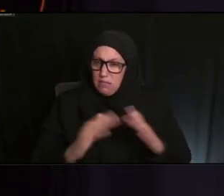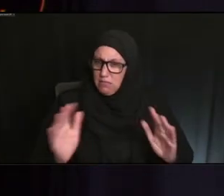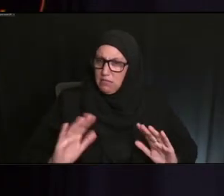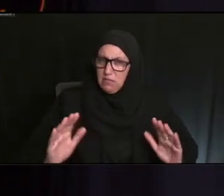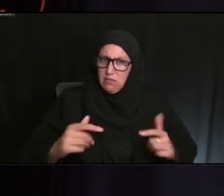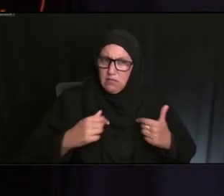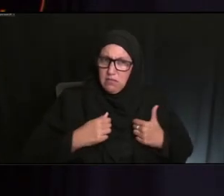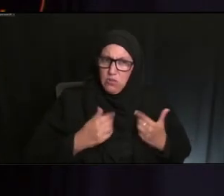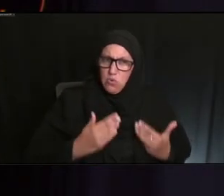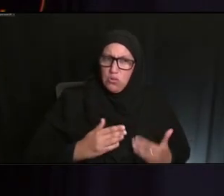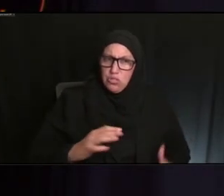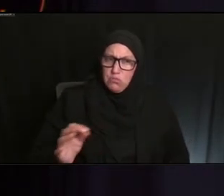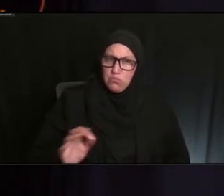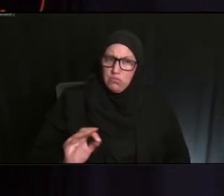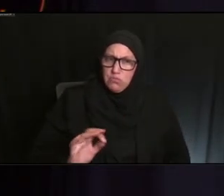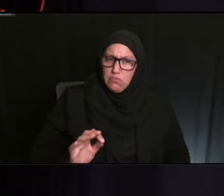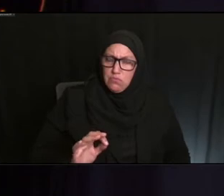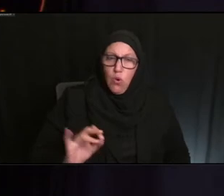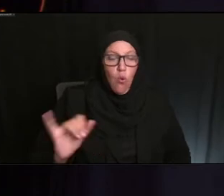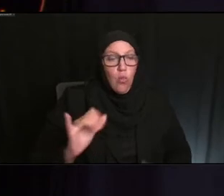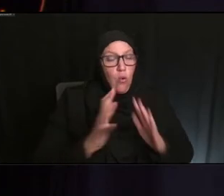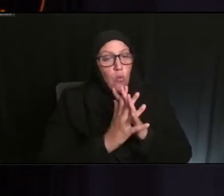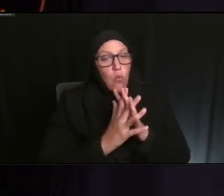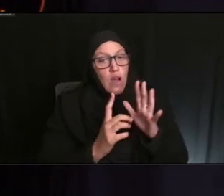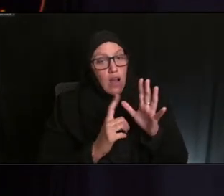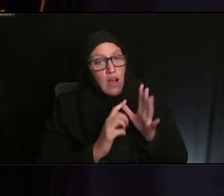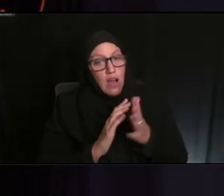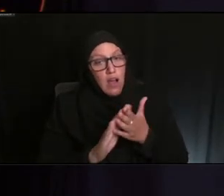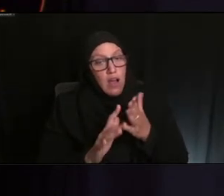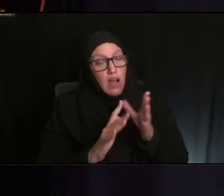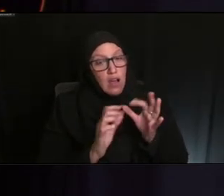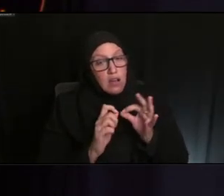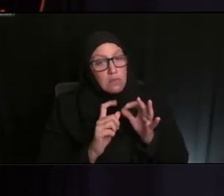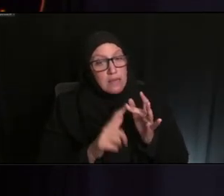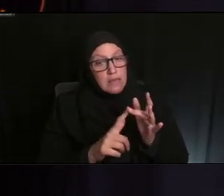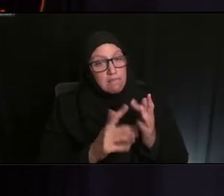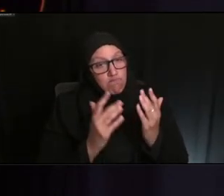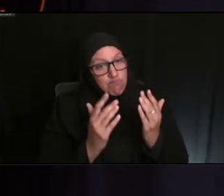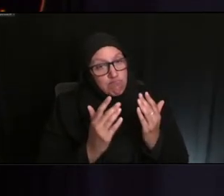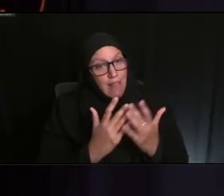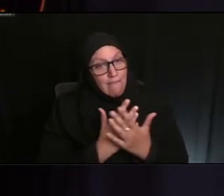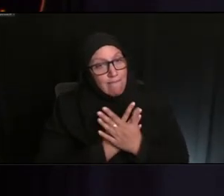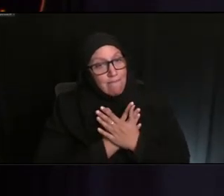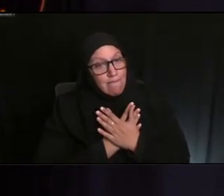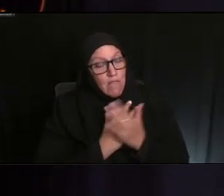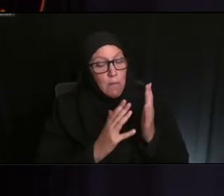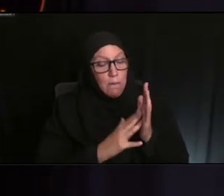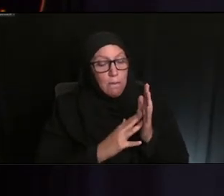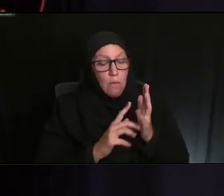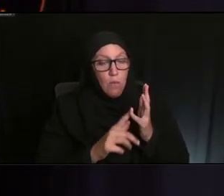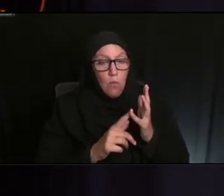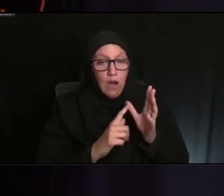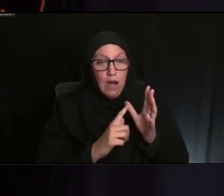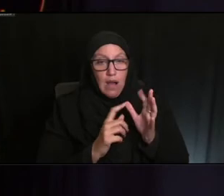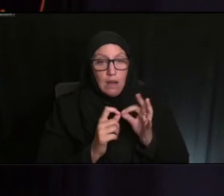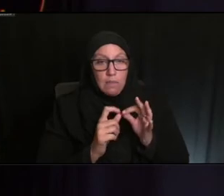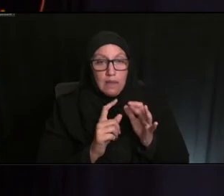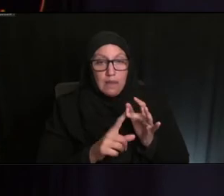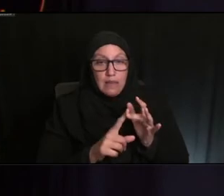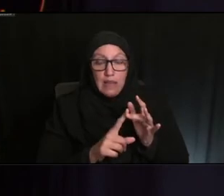Or the Wahhabis that venerate Muawiyah and Yazid. And Yazid's like an elbow bender. Everyone knows